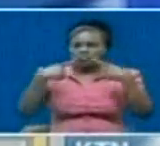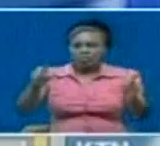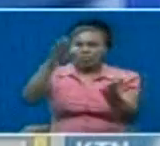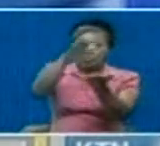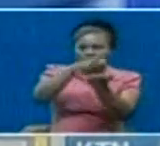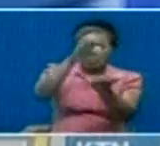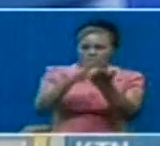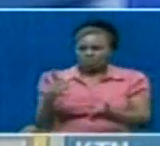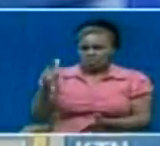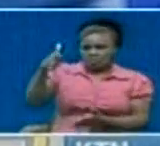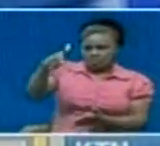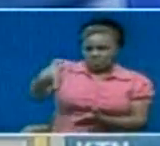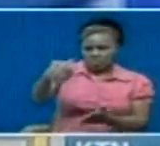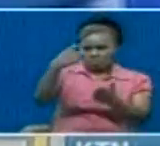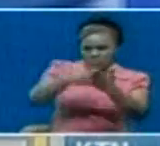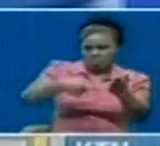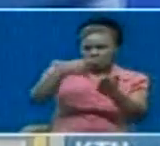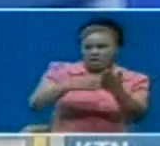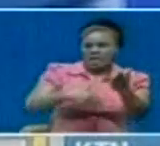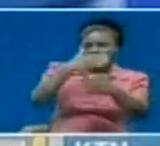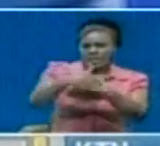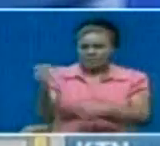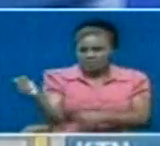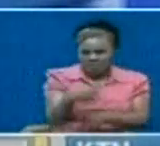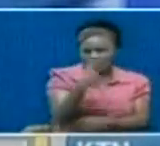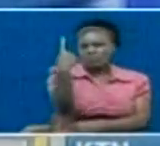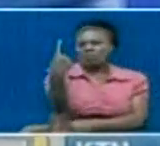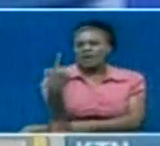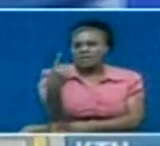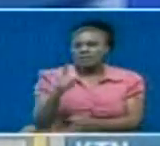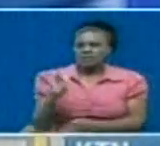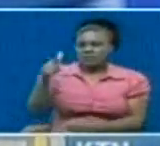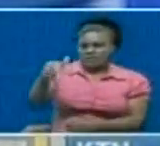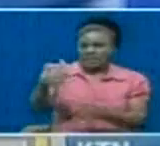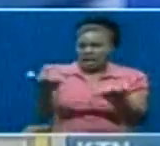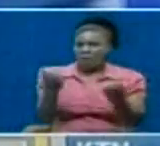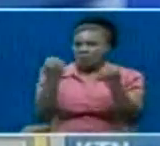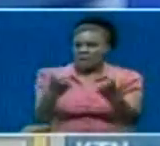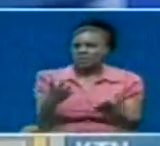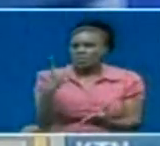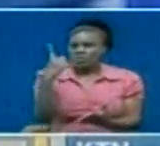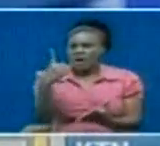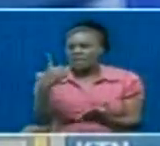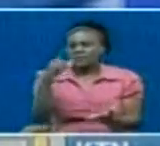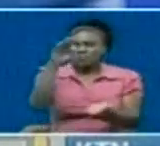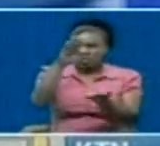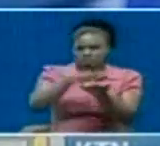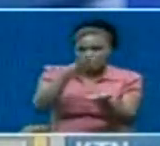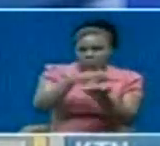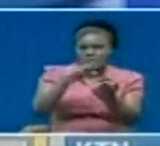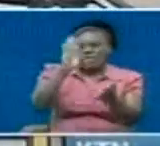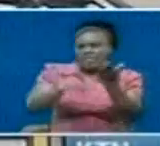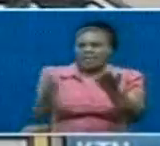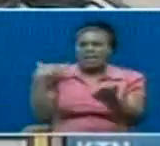of diesel and kerosene prices for the next 1 month. Diesel will now retail a shilling and 69 cents lower than